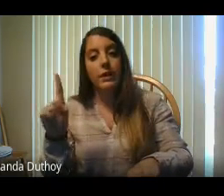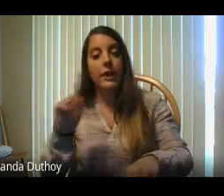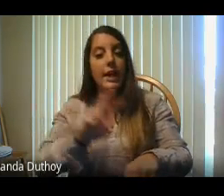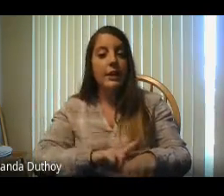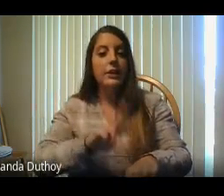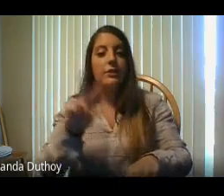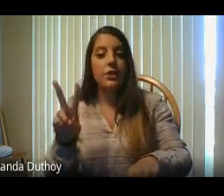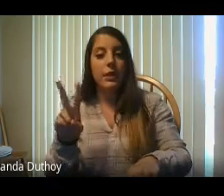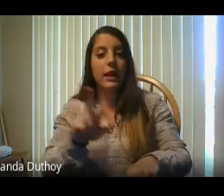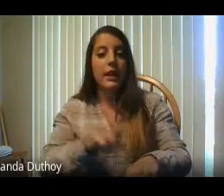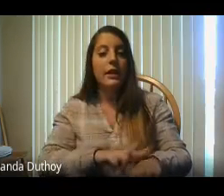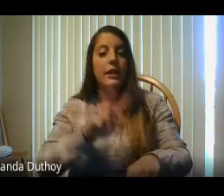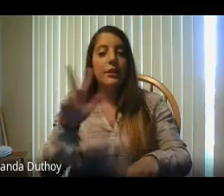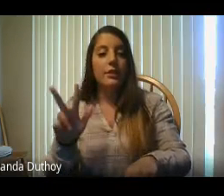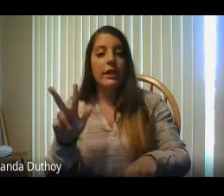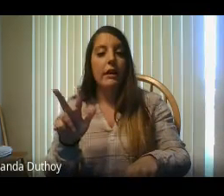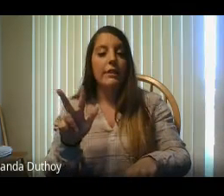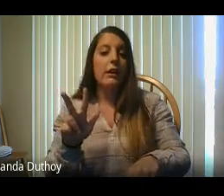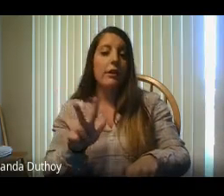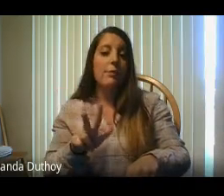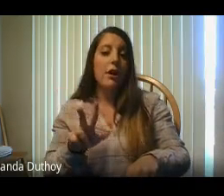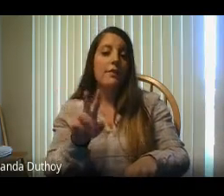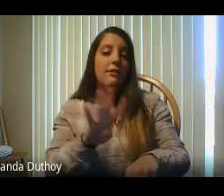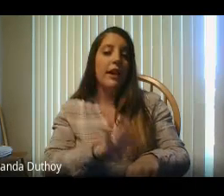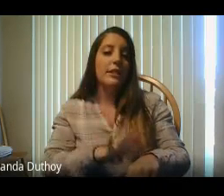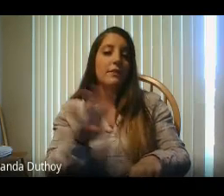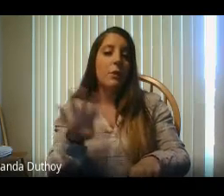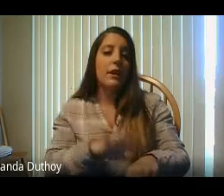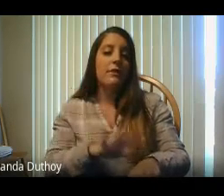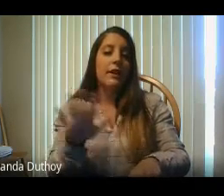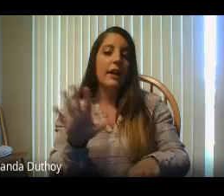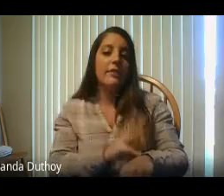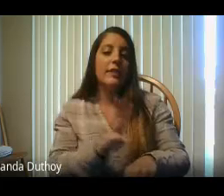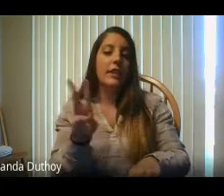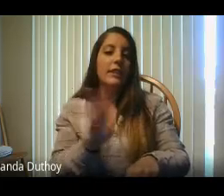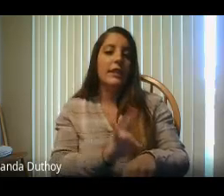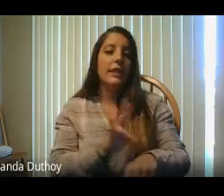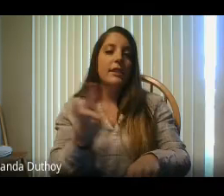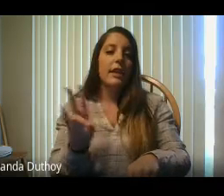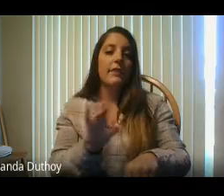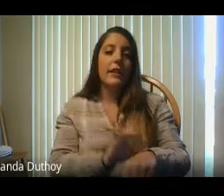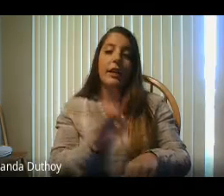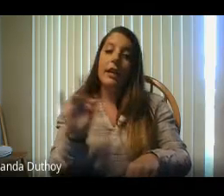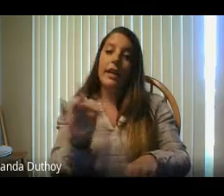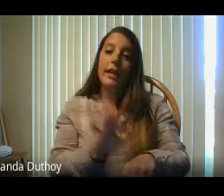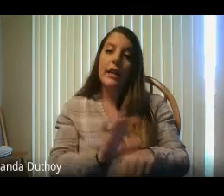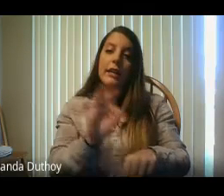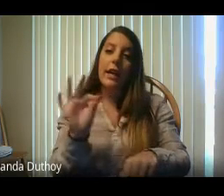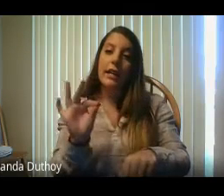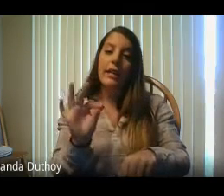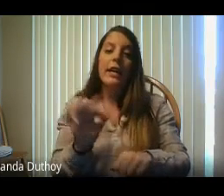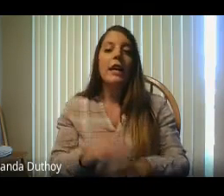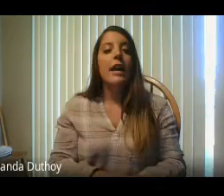it's 1 o'clock, 2 o'clock, 3 o'clock. They all come off your wrist. 4, 5, 6, 7,